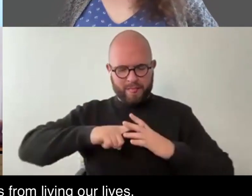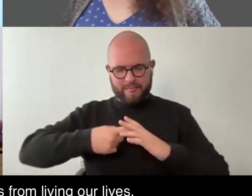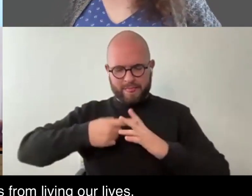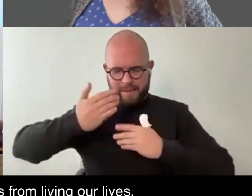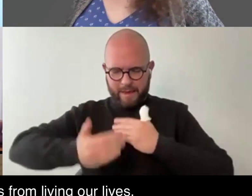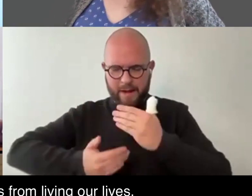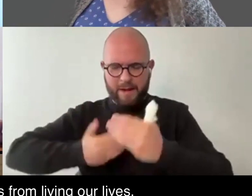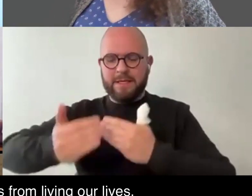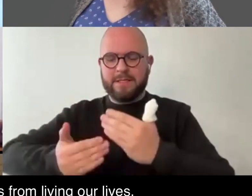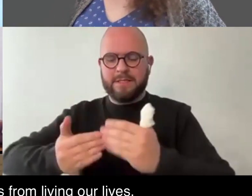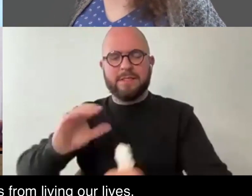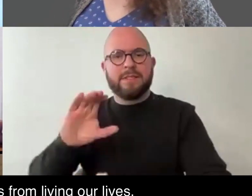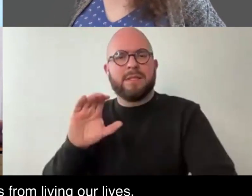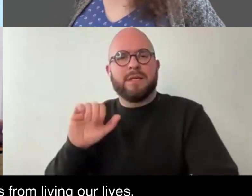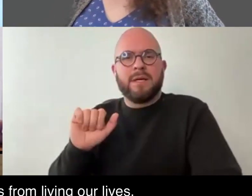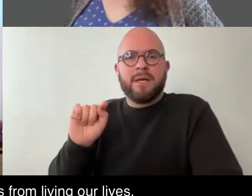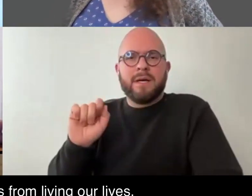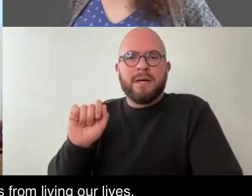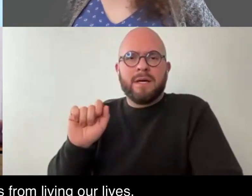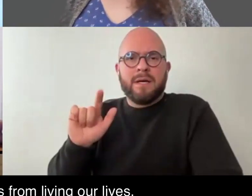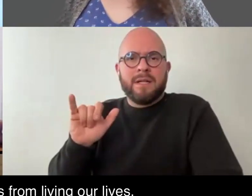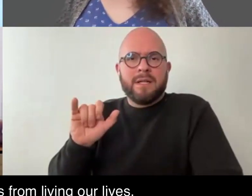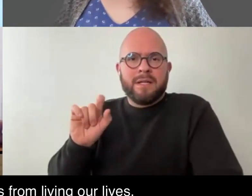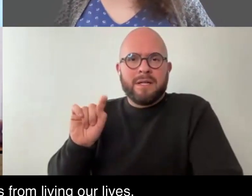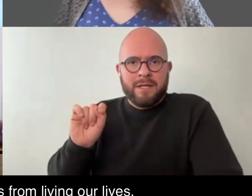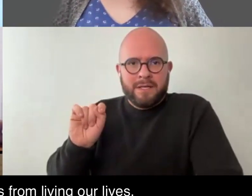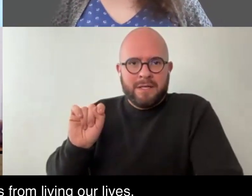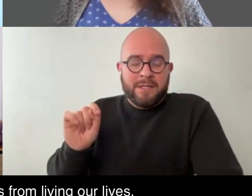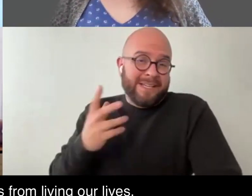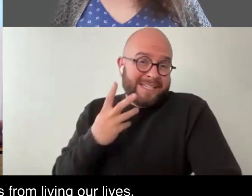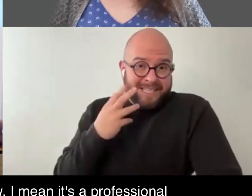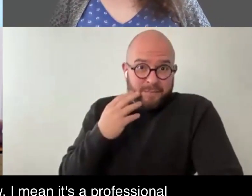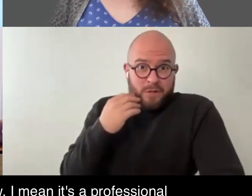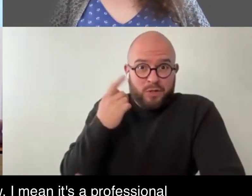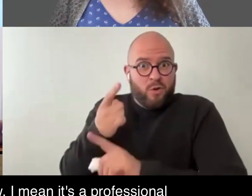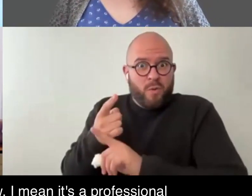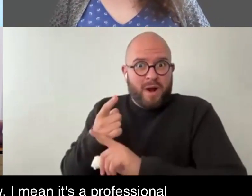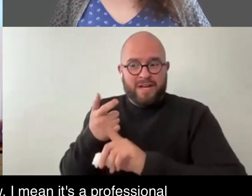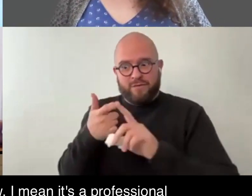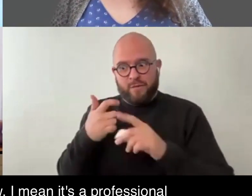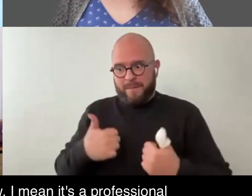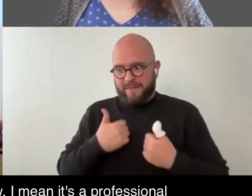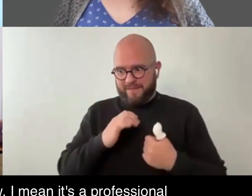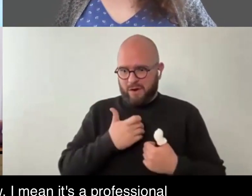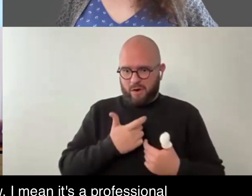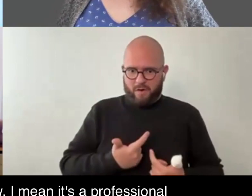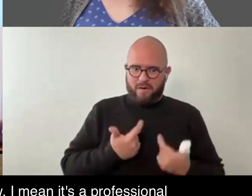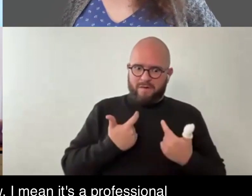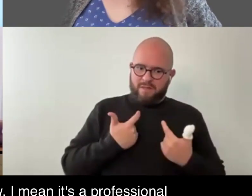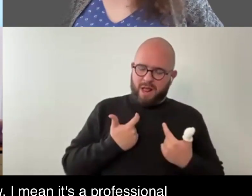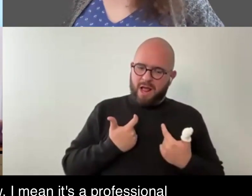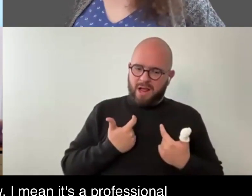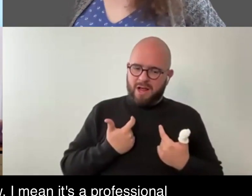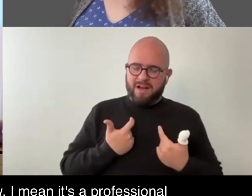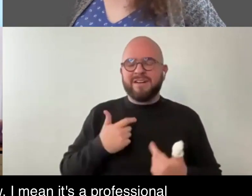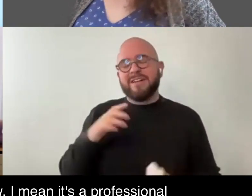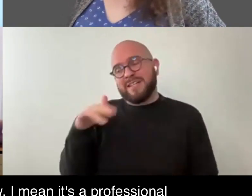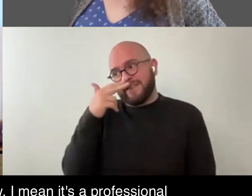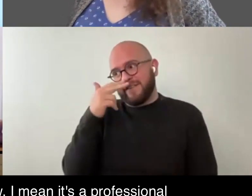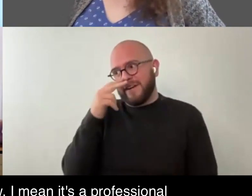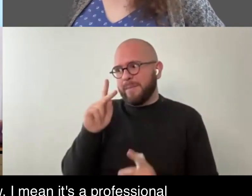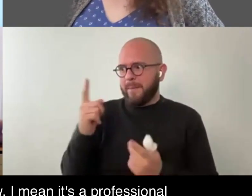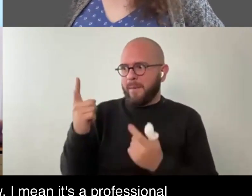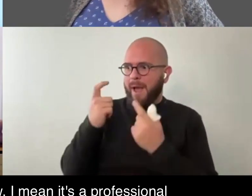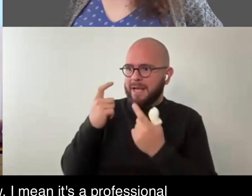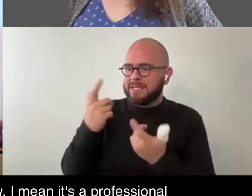lives. Yeah. And Yeah. You know, it's funny, Shelley, people have often asked me, you know, I mean, it's a professional hazard. People